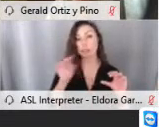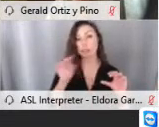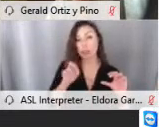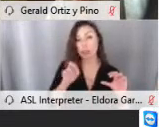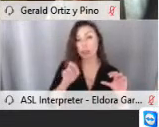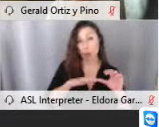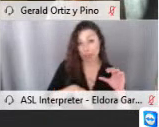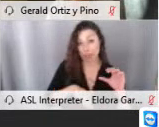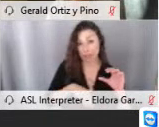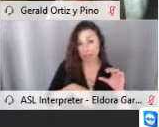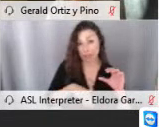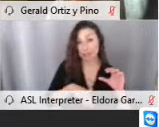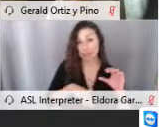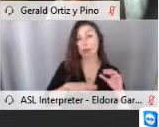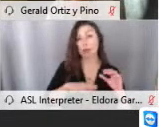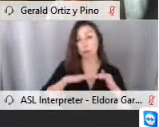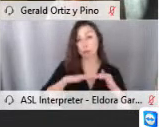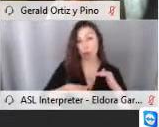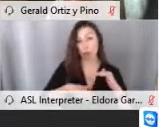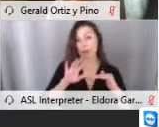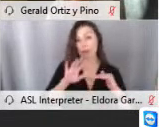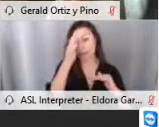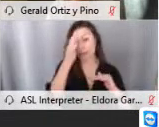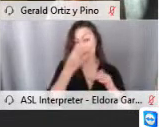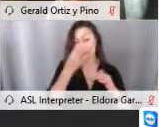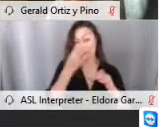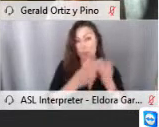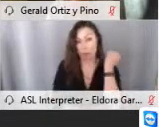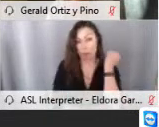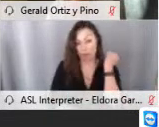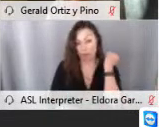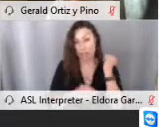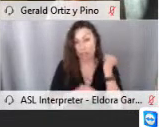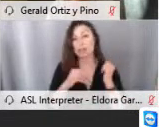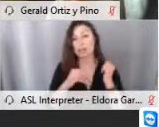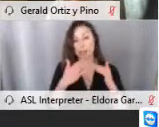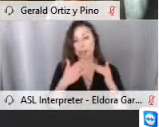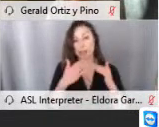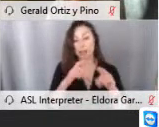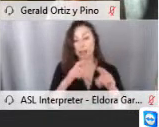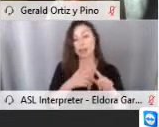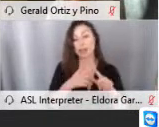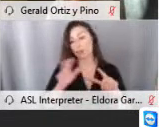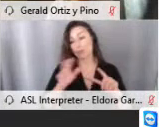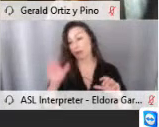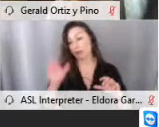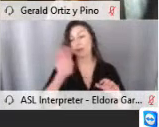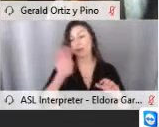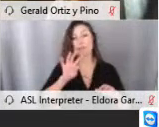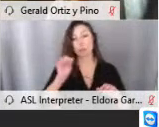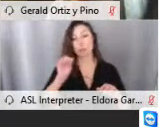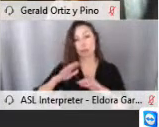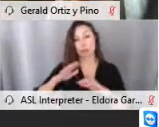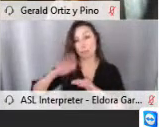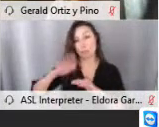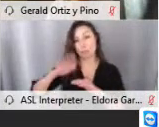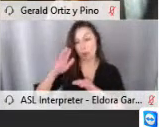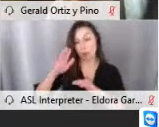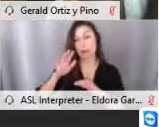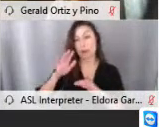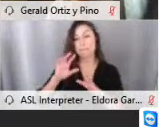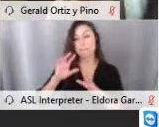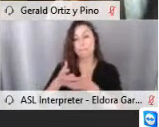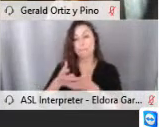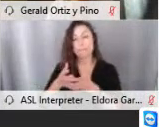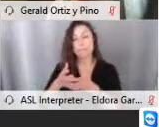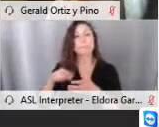New Mexicans are below the federal poverty limit. And all the way over to the right is 40% or more. And then there are